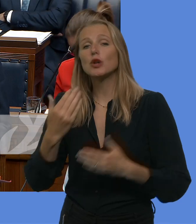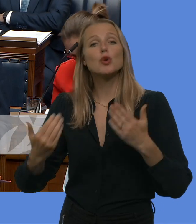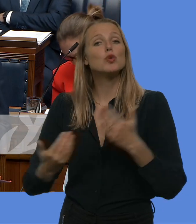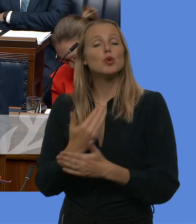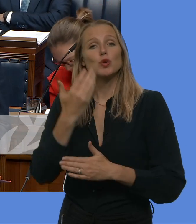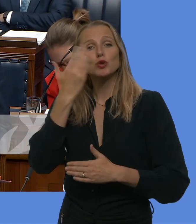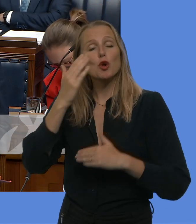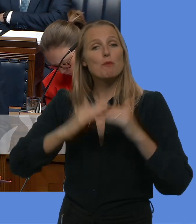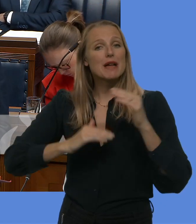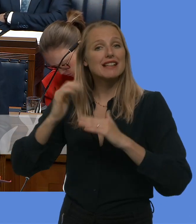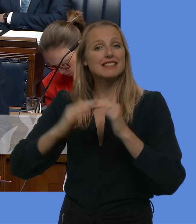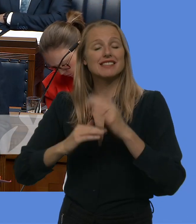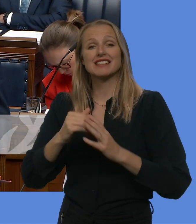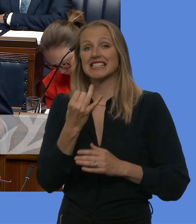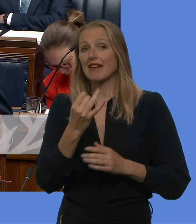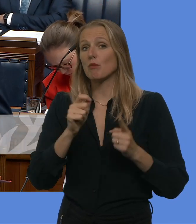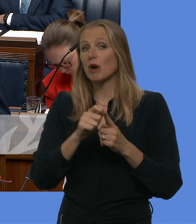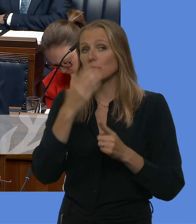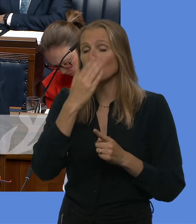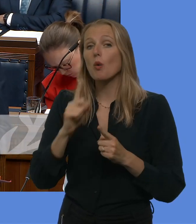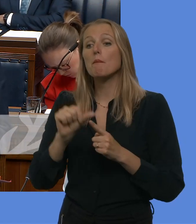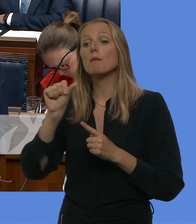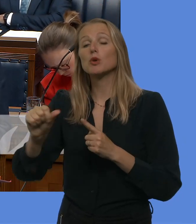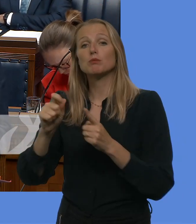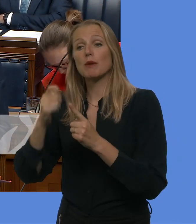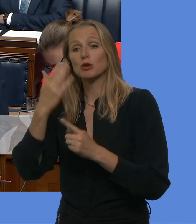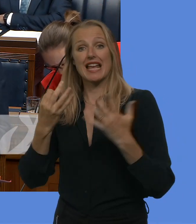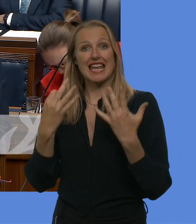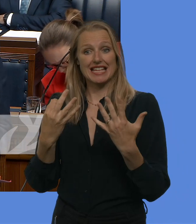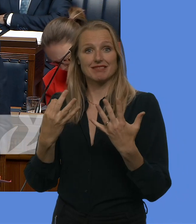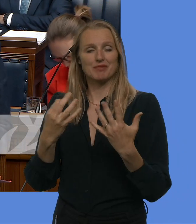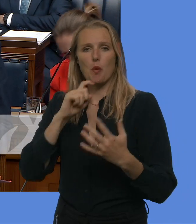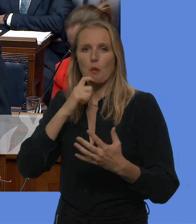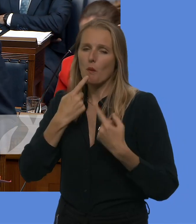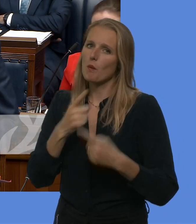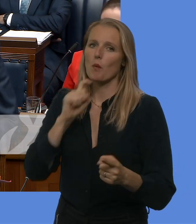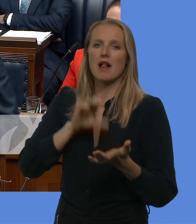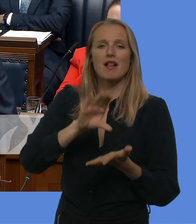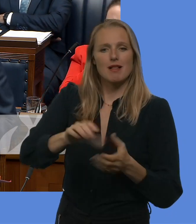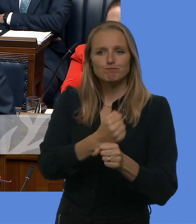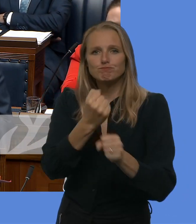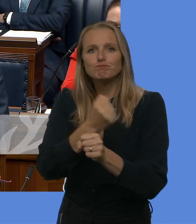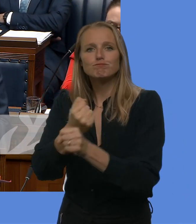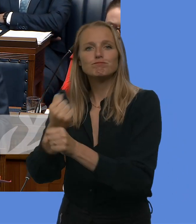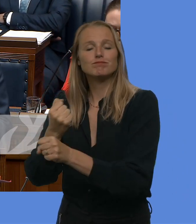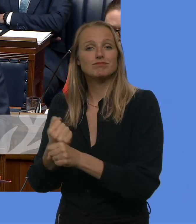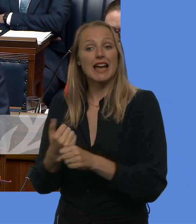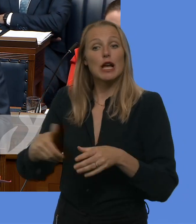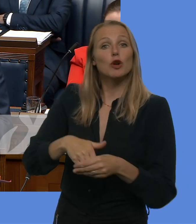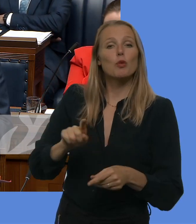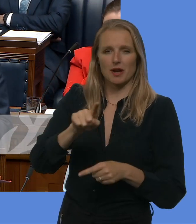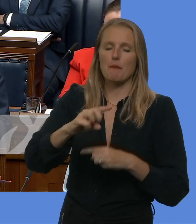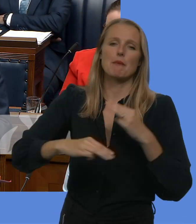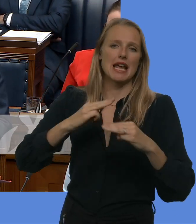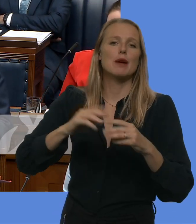primary, 1 post-primary, and within that, Millennium Integrated was included. That allows us to move forward